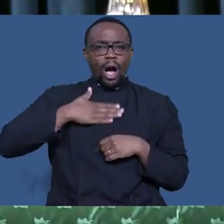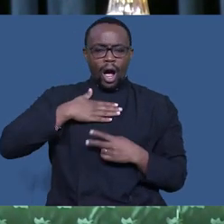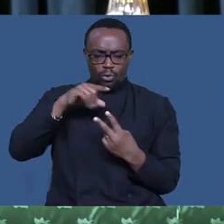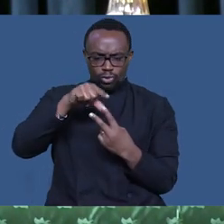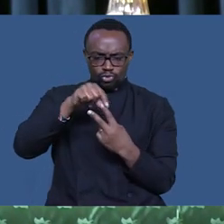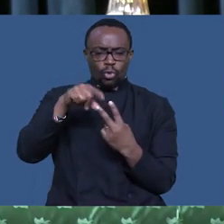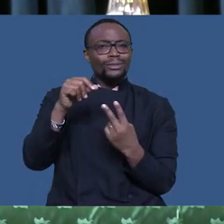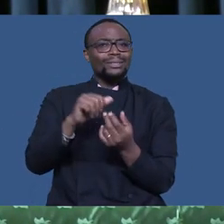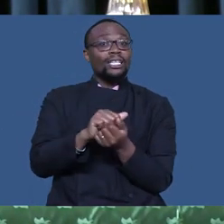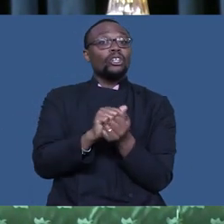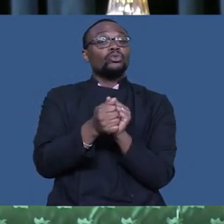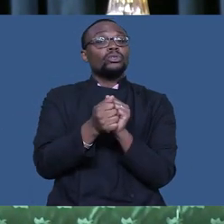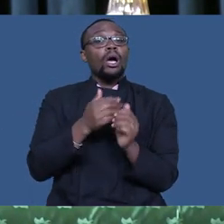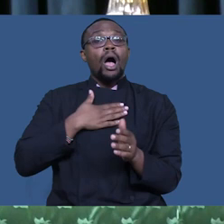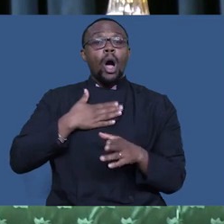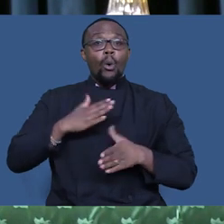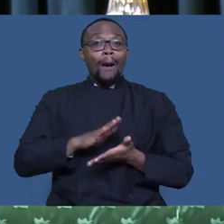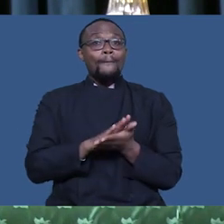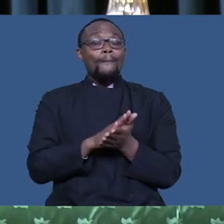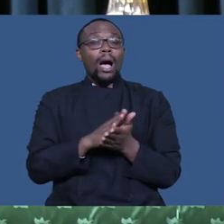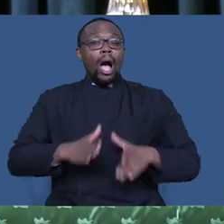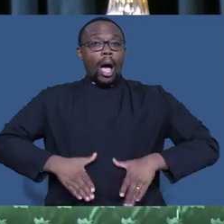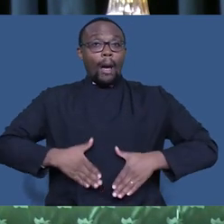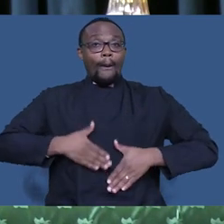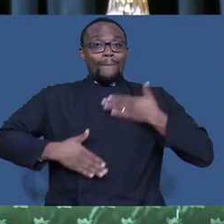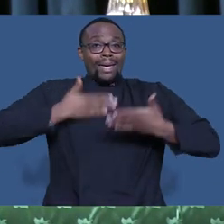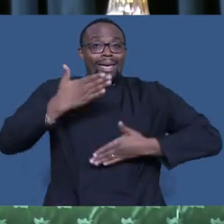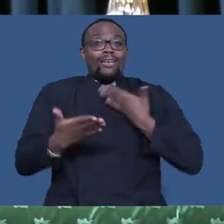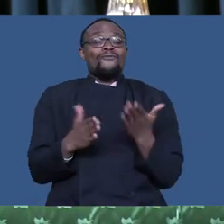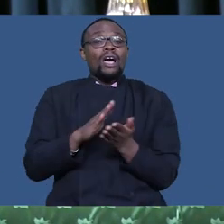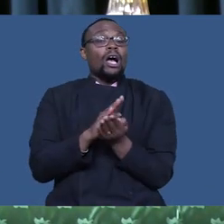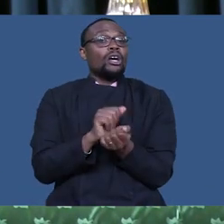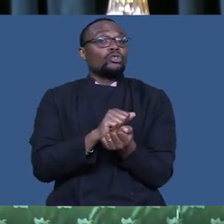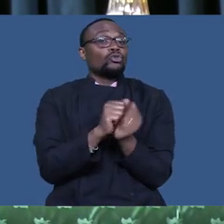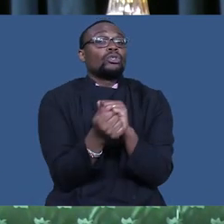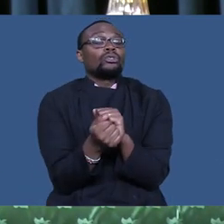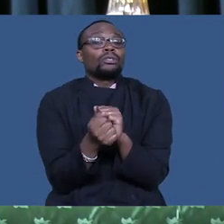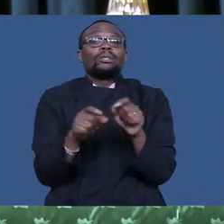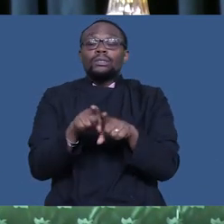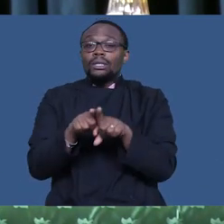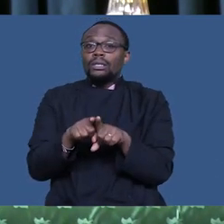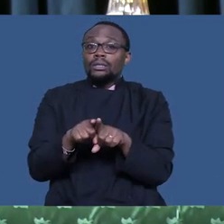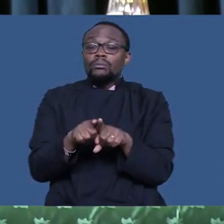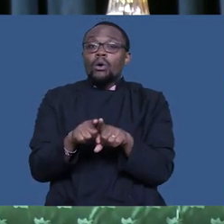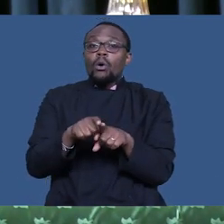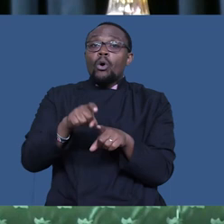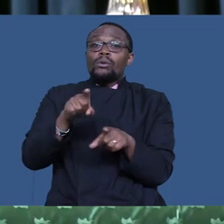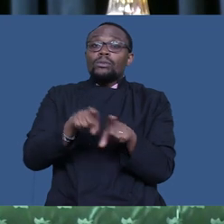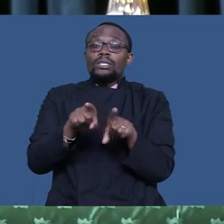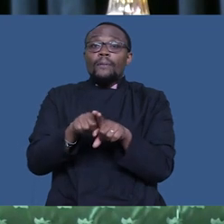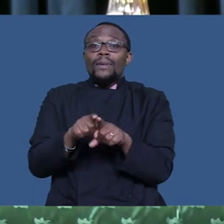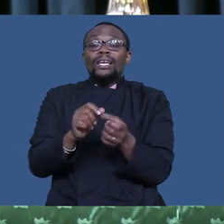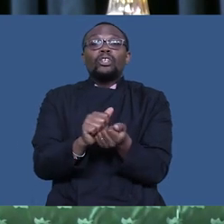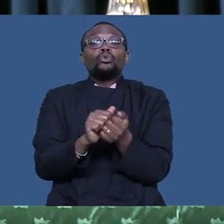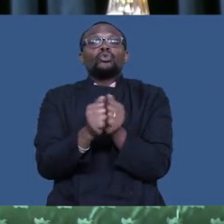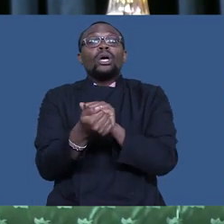it shapes our conduct, but lastly, it also gets to shape our